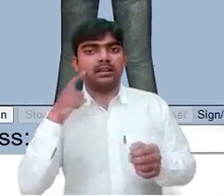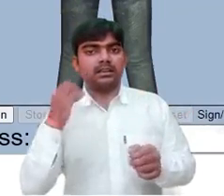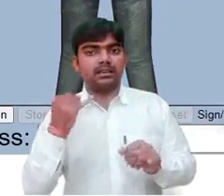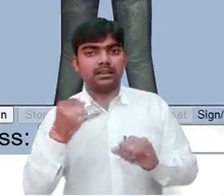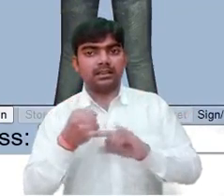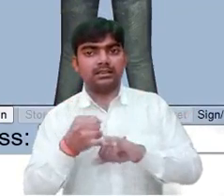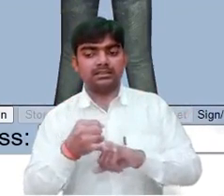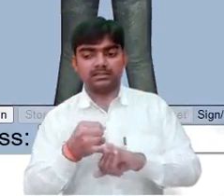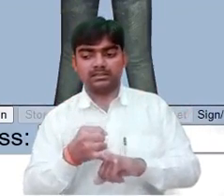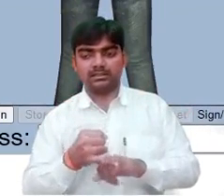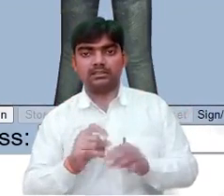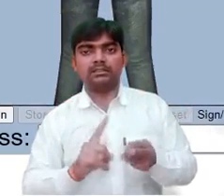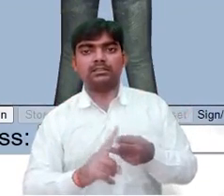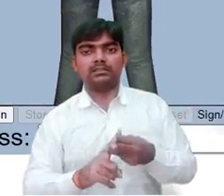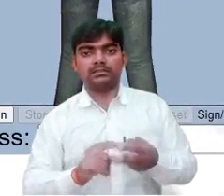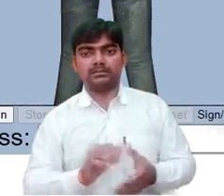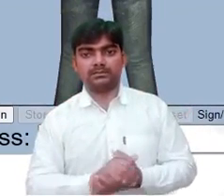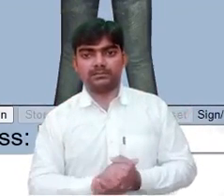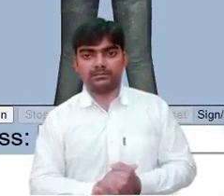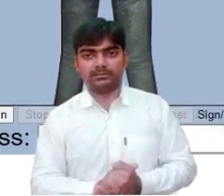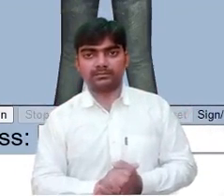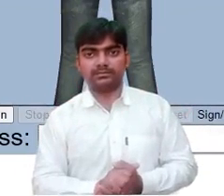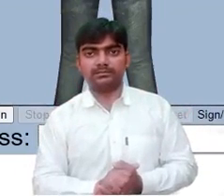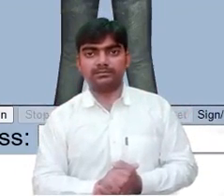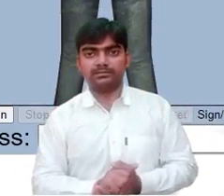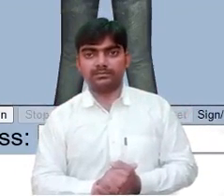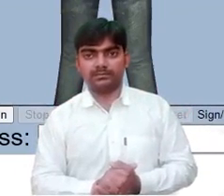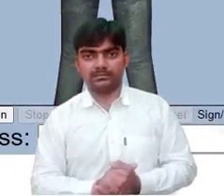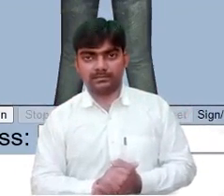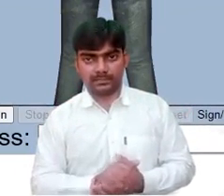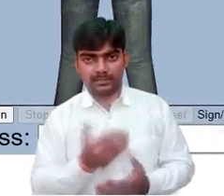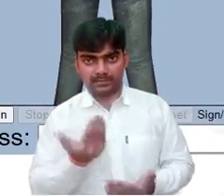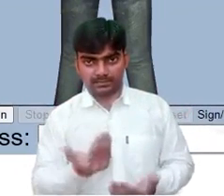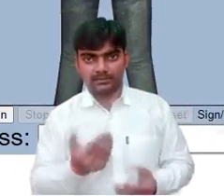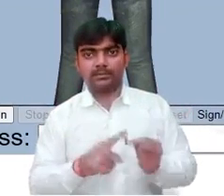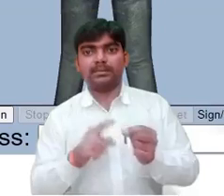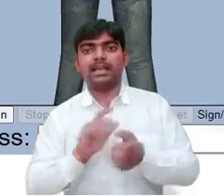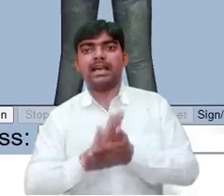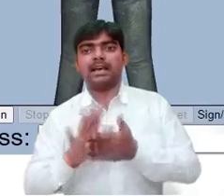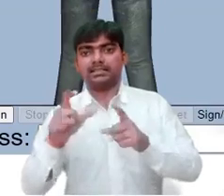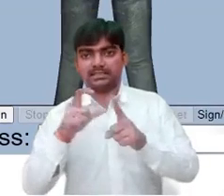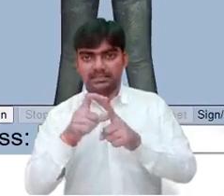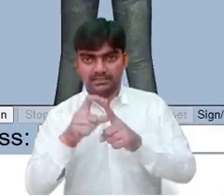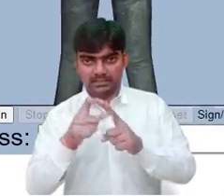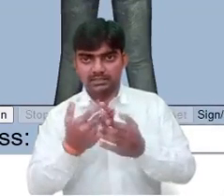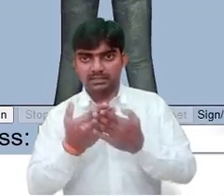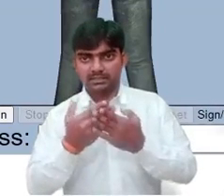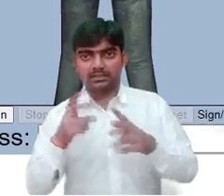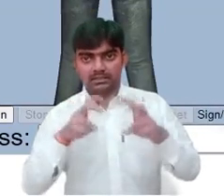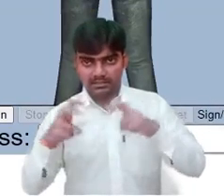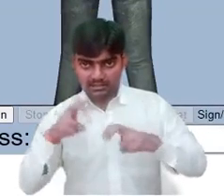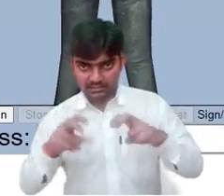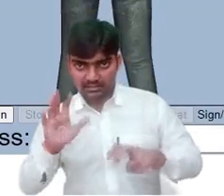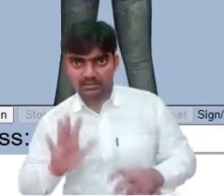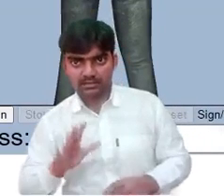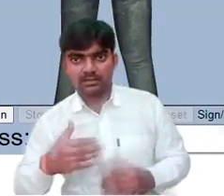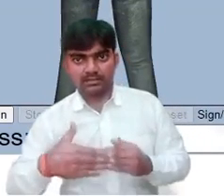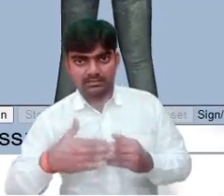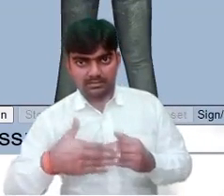to develop new announcement system for the other public places. For example, the announcement system for the